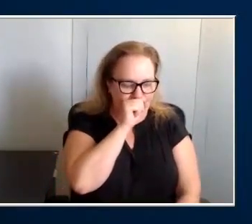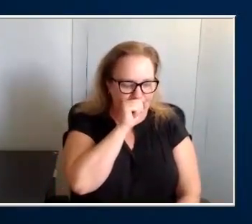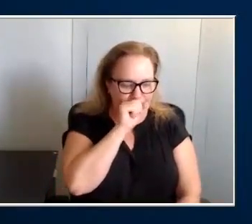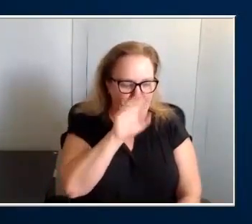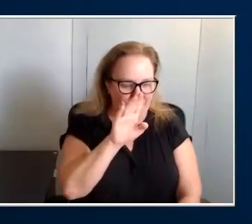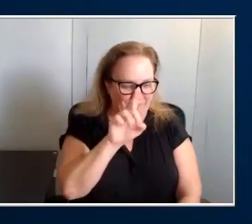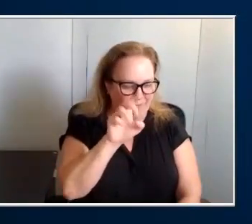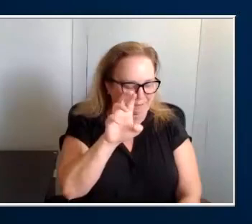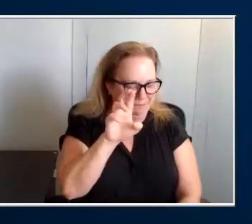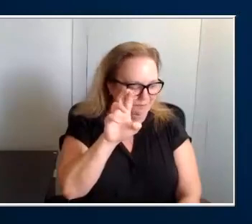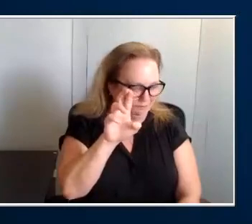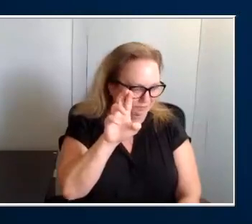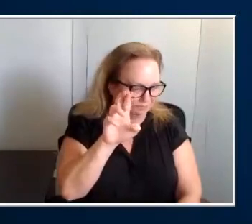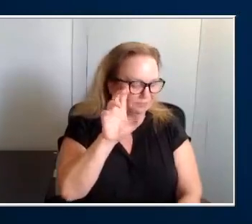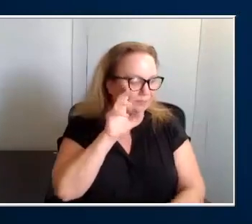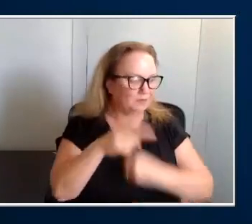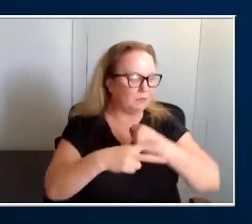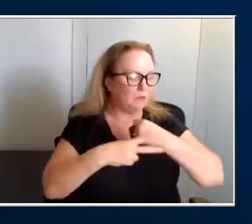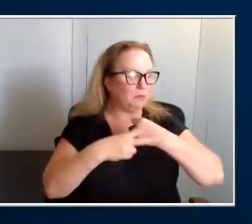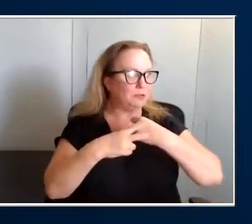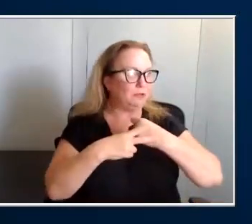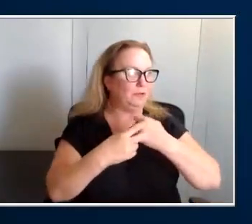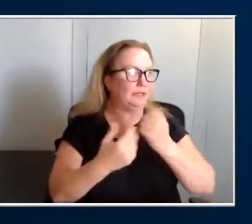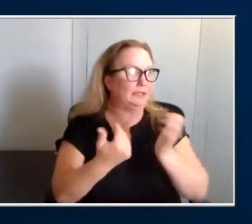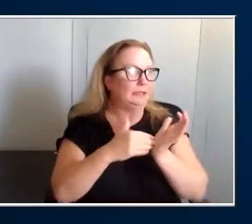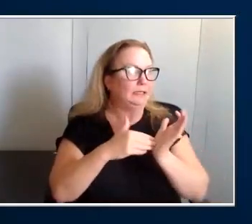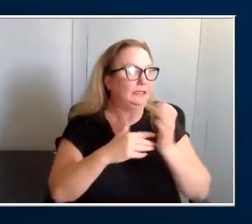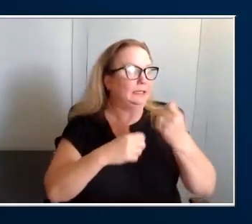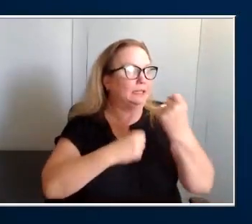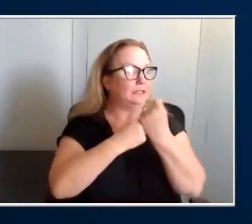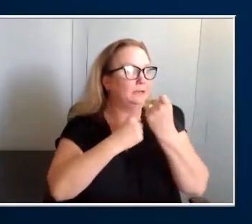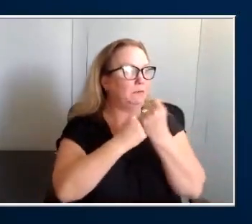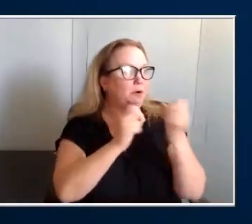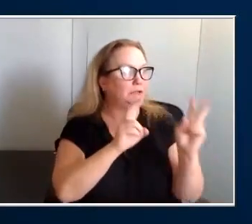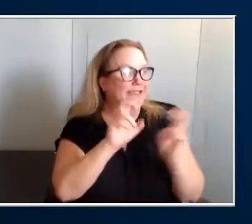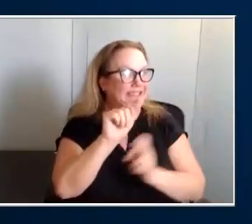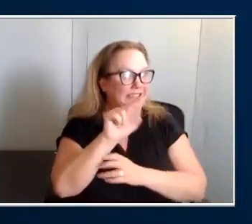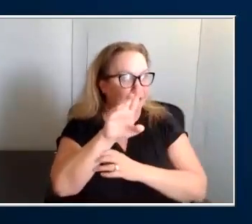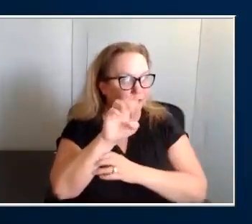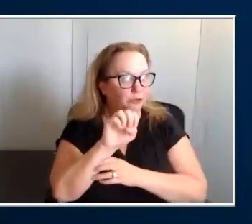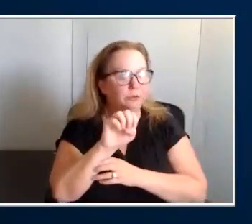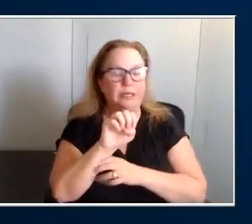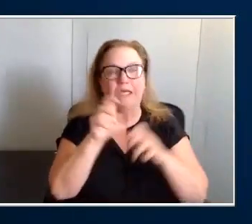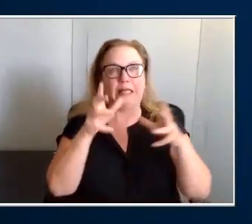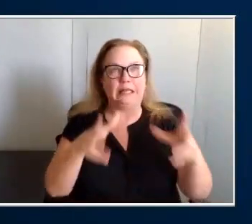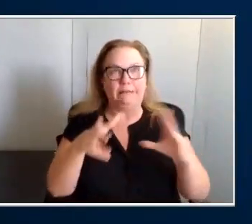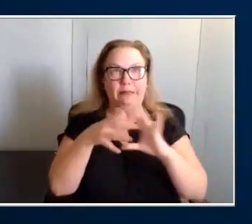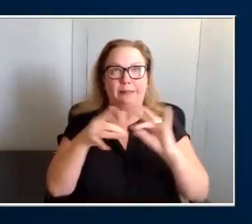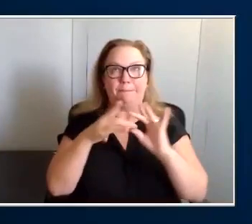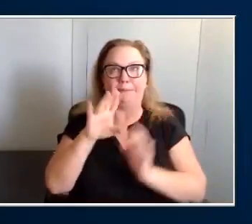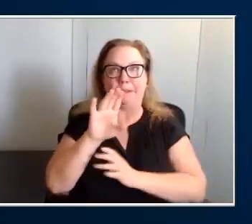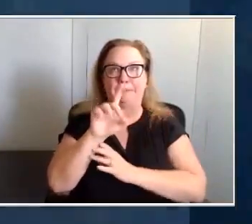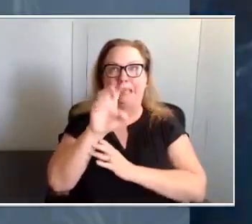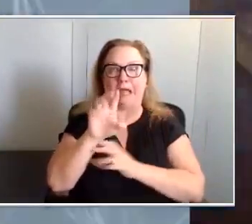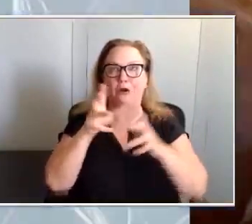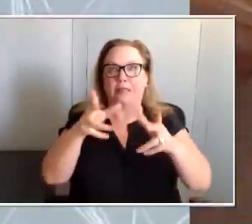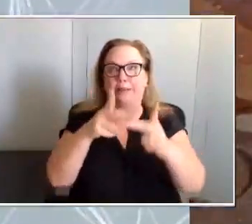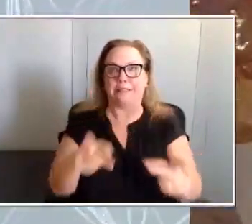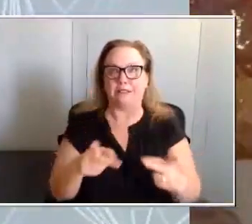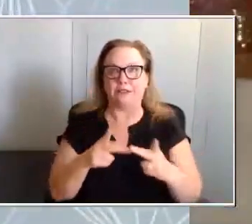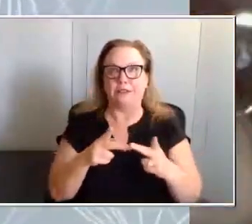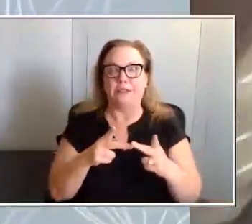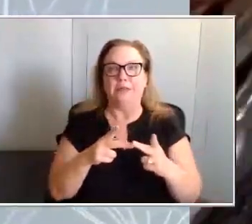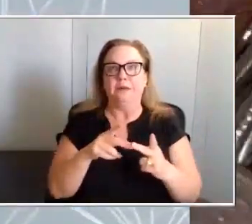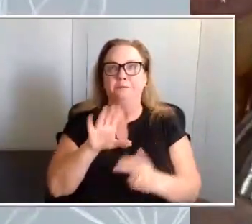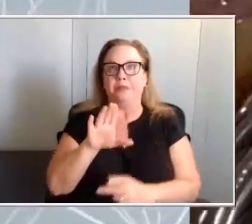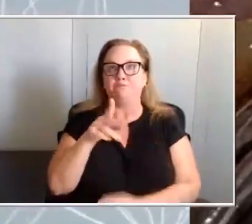doing that, we're preserving, again, all of that support tissue and leaving the bladder in its normal anatomic position. And the prostate's that kind of white thing in the middle there, is